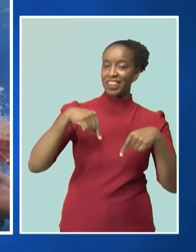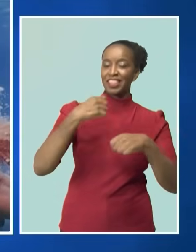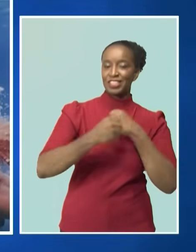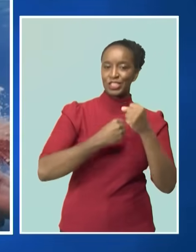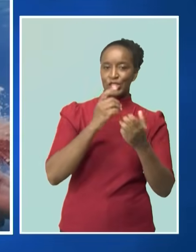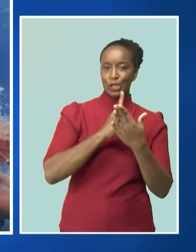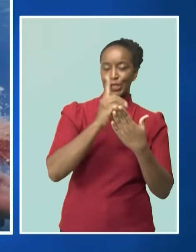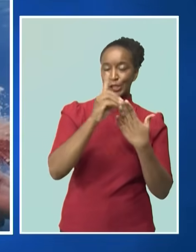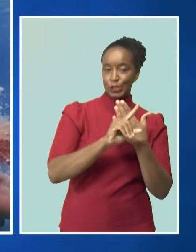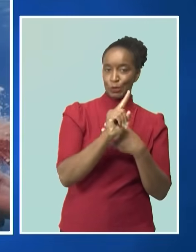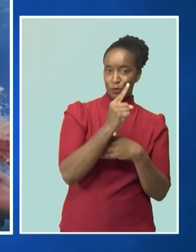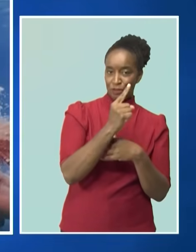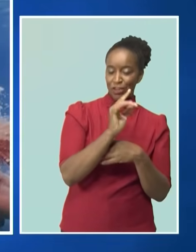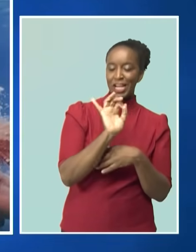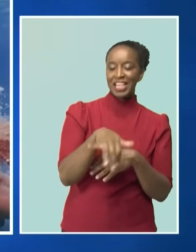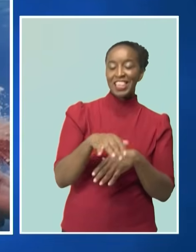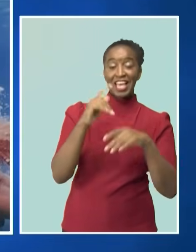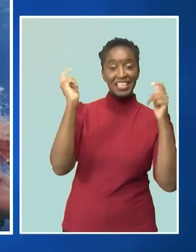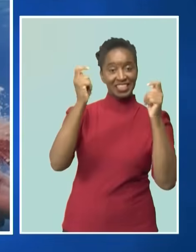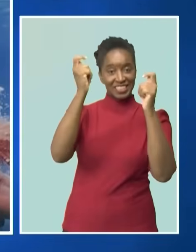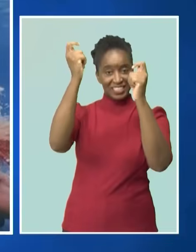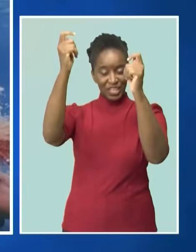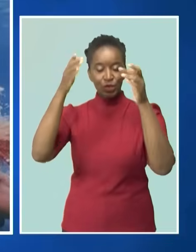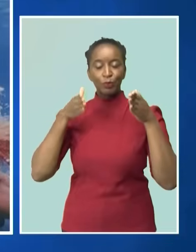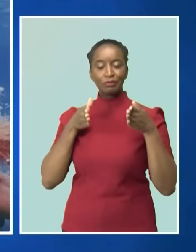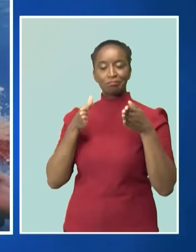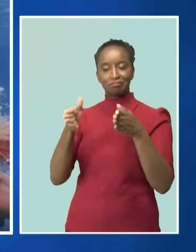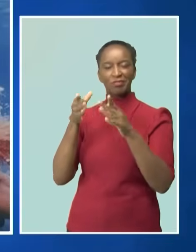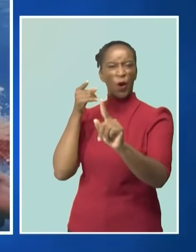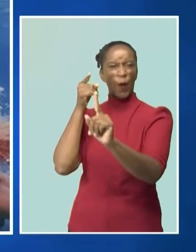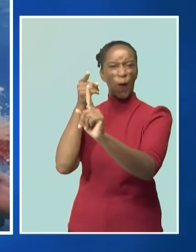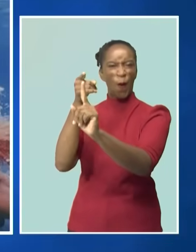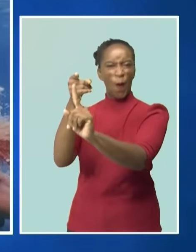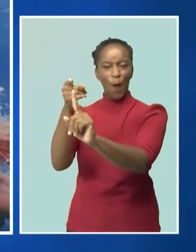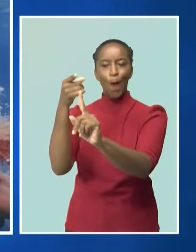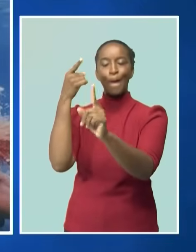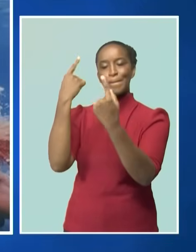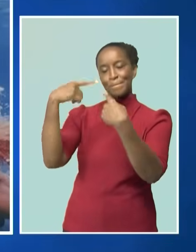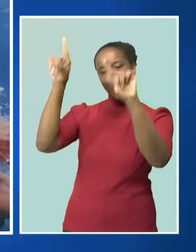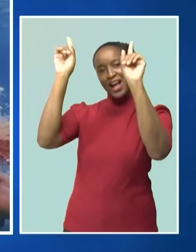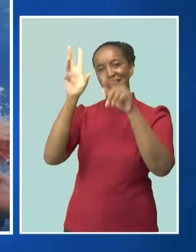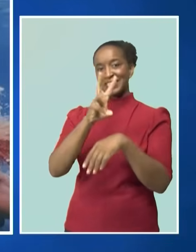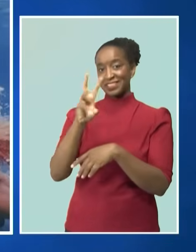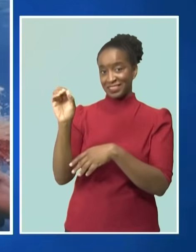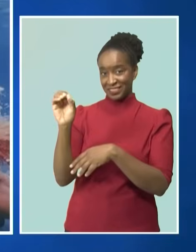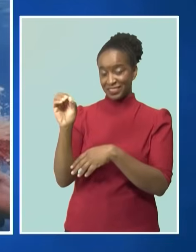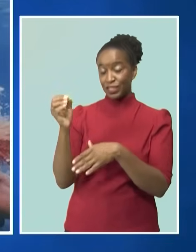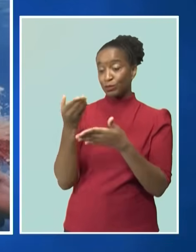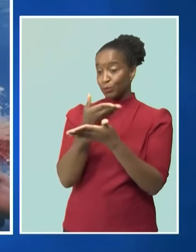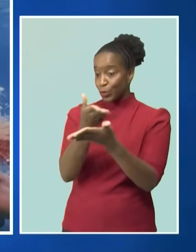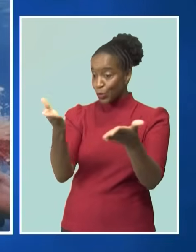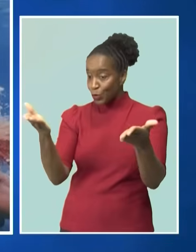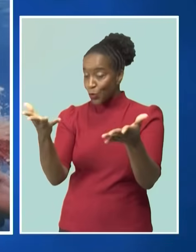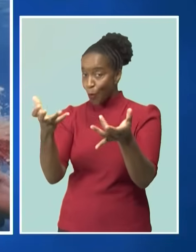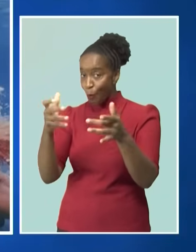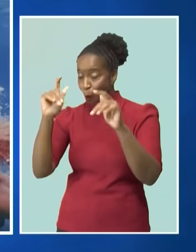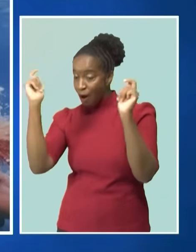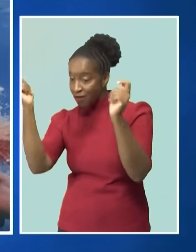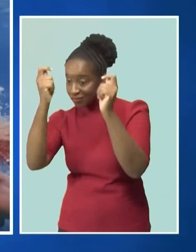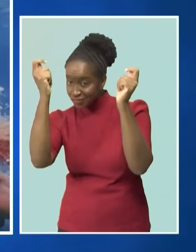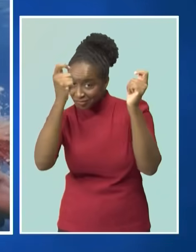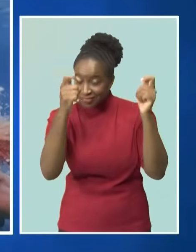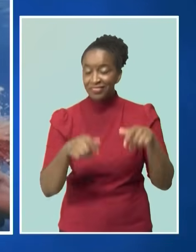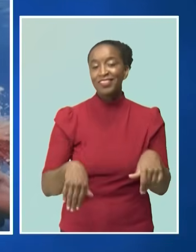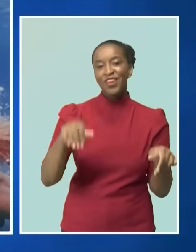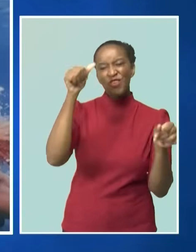November. And for those of you who therefore want to do your own thing, you can still remember that January